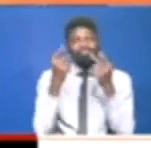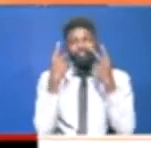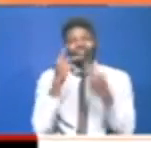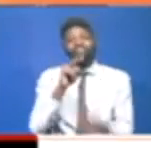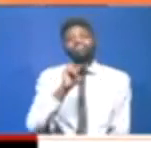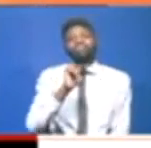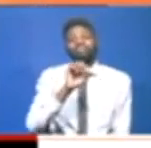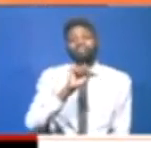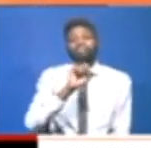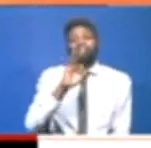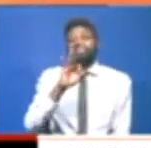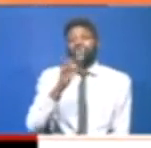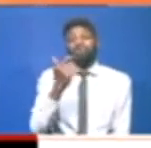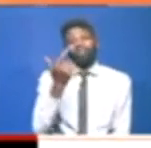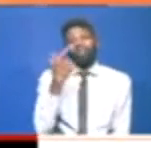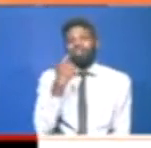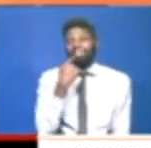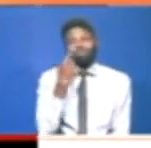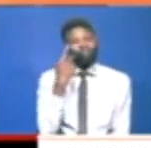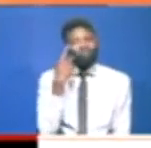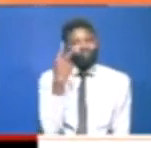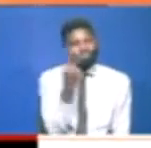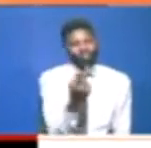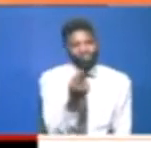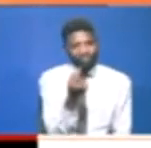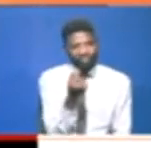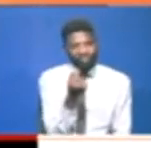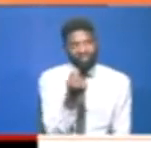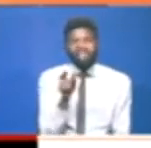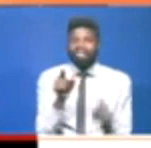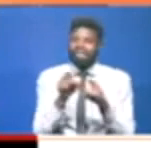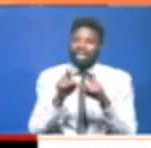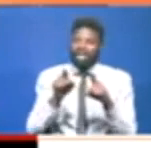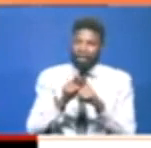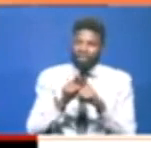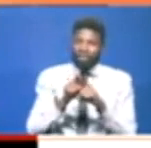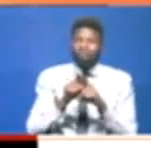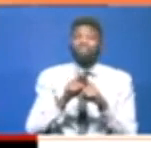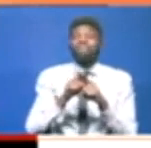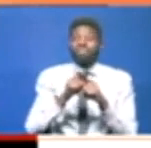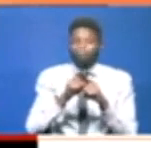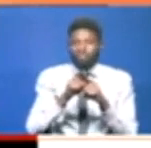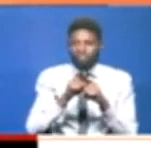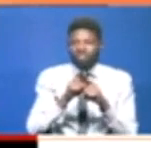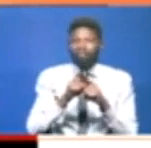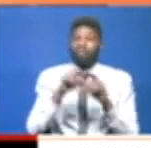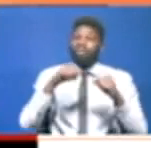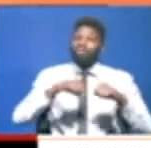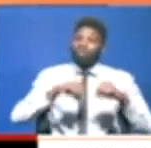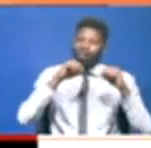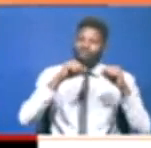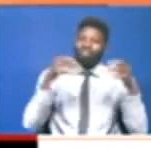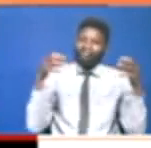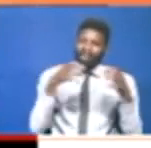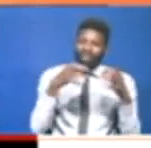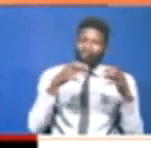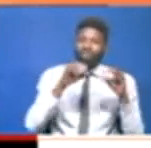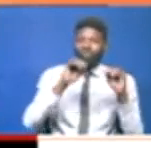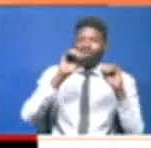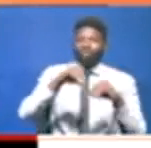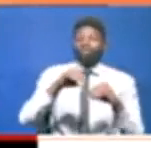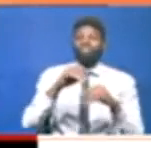talks about 200 shillings, and then the employer matches the same with 200 shillings. Yes. But you as